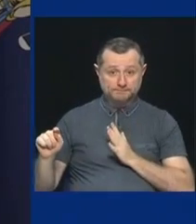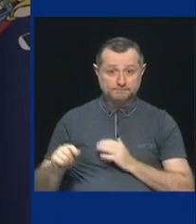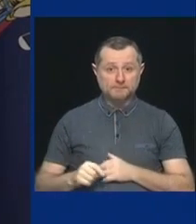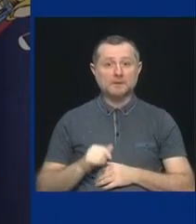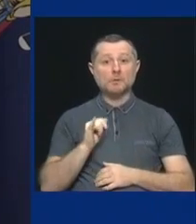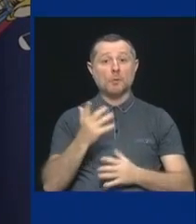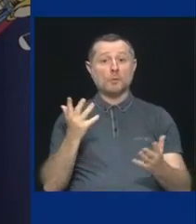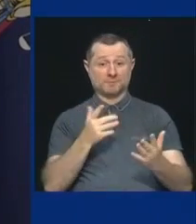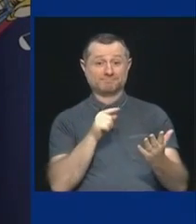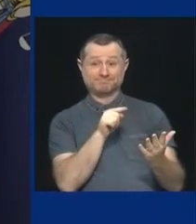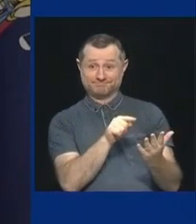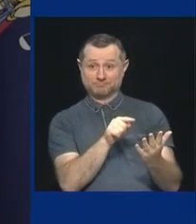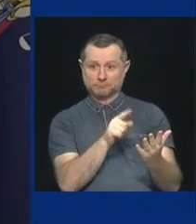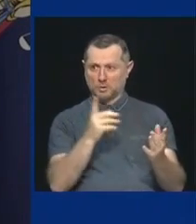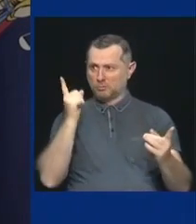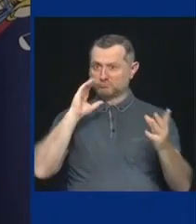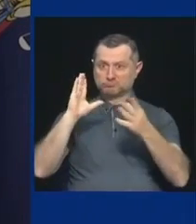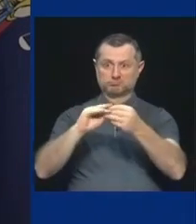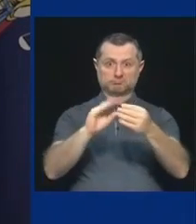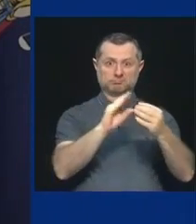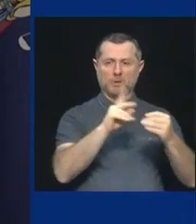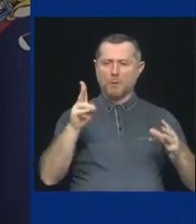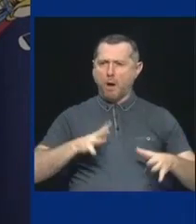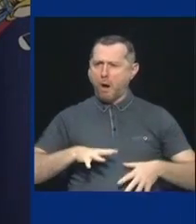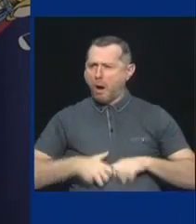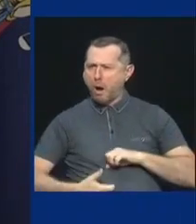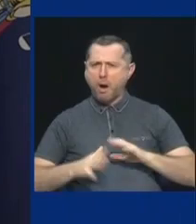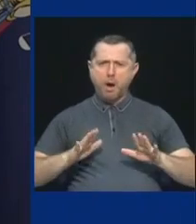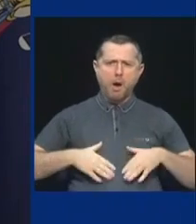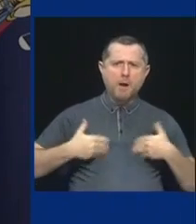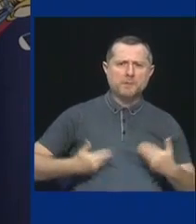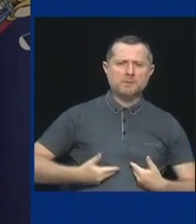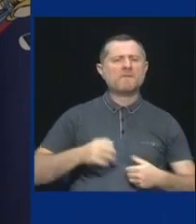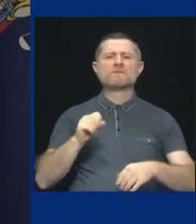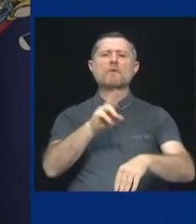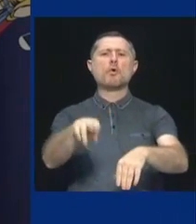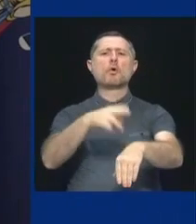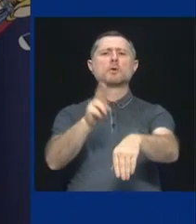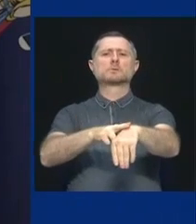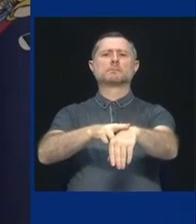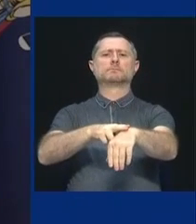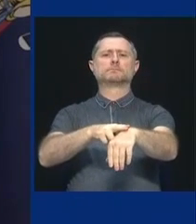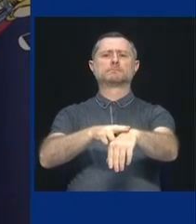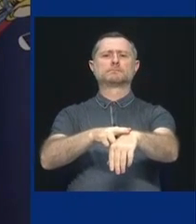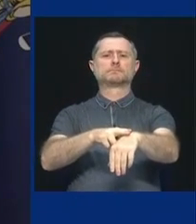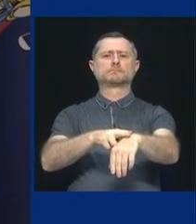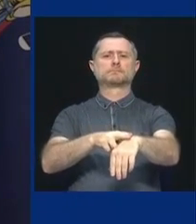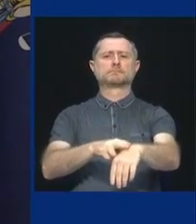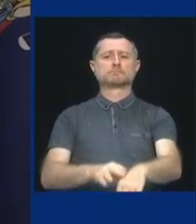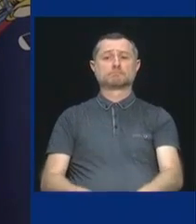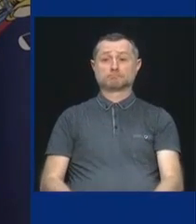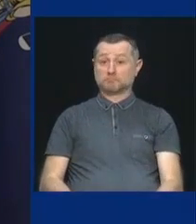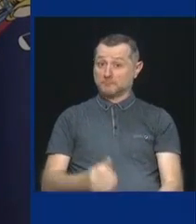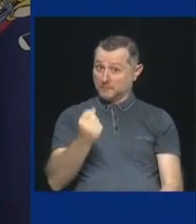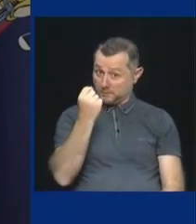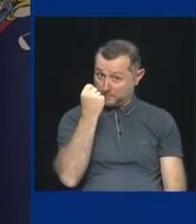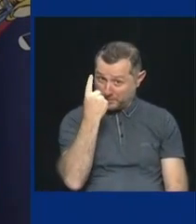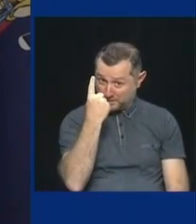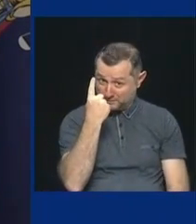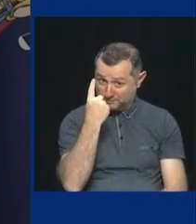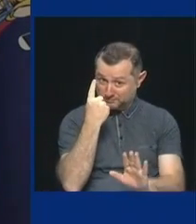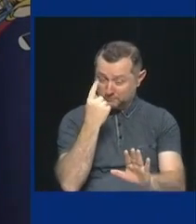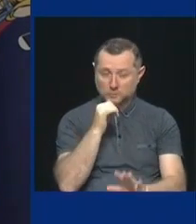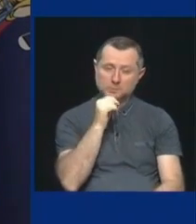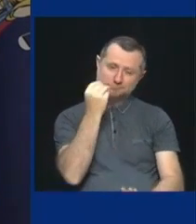still 11 women with allegations that appear in the Attorney General General's investigative report. Where